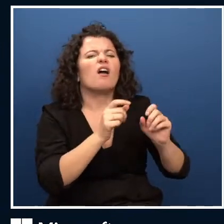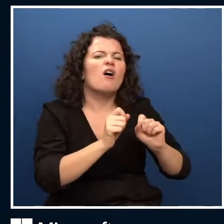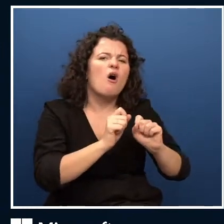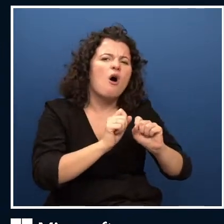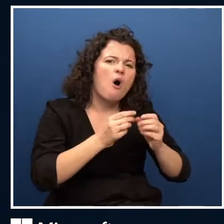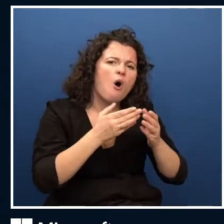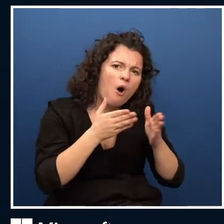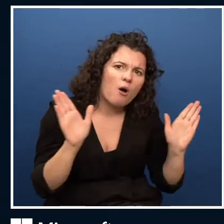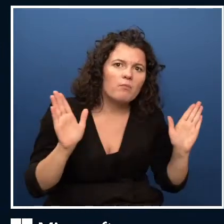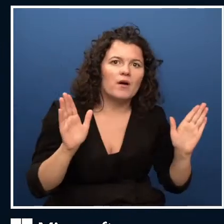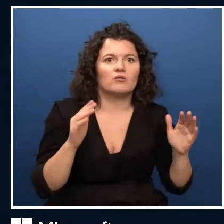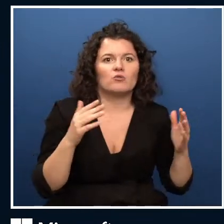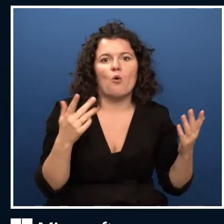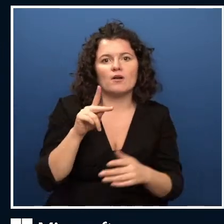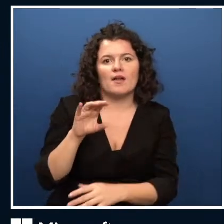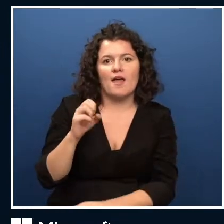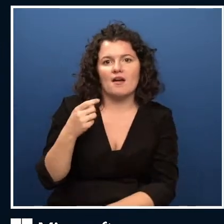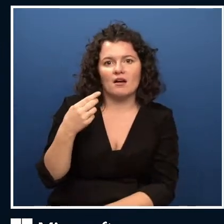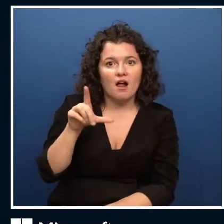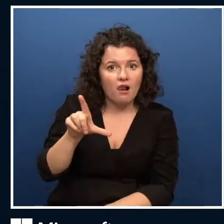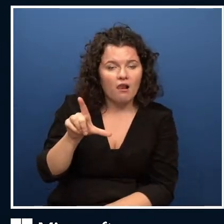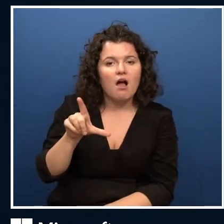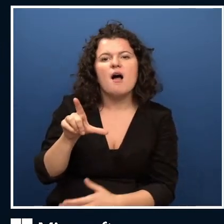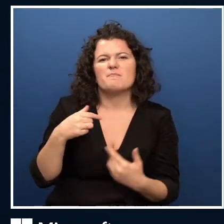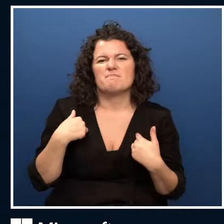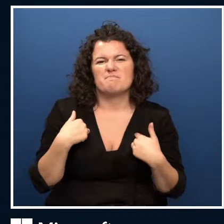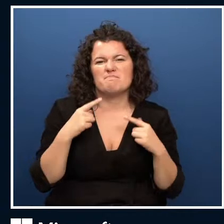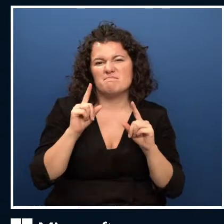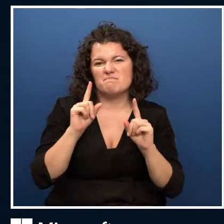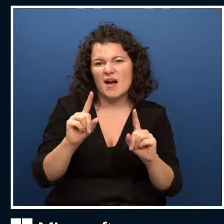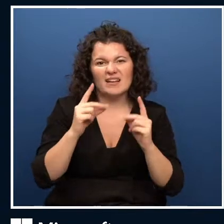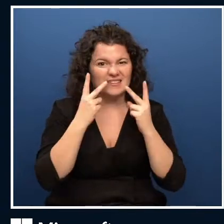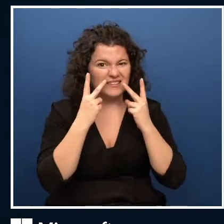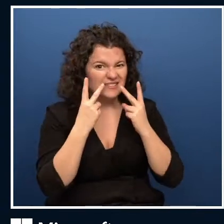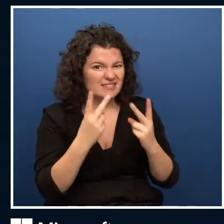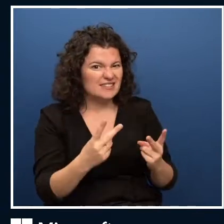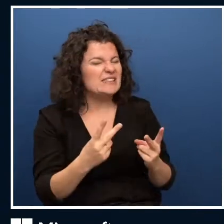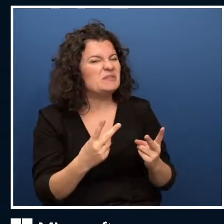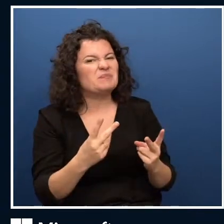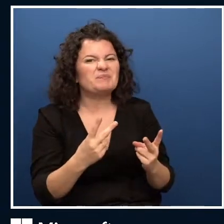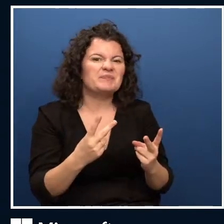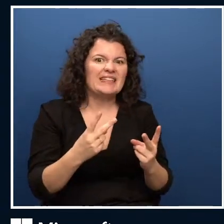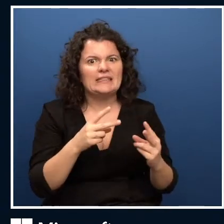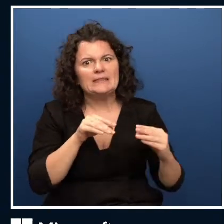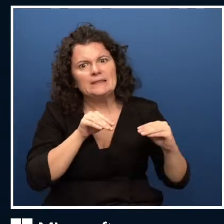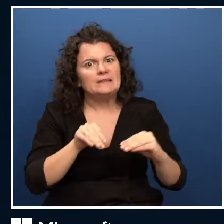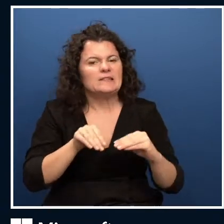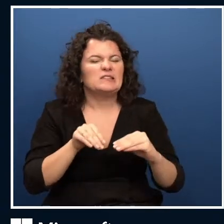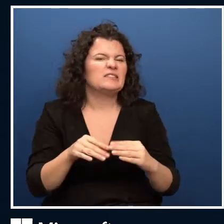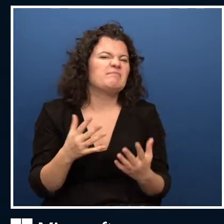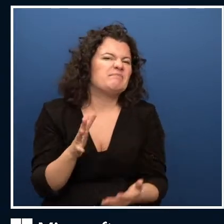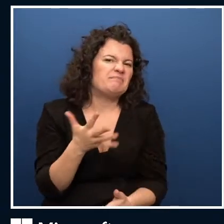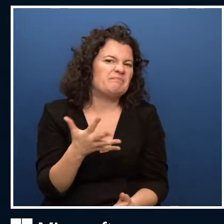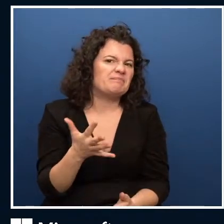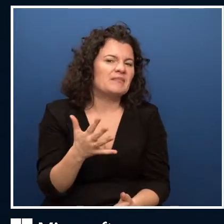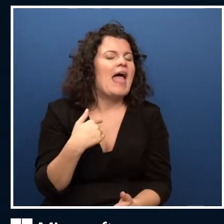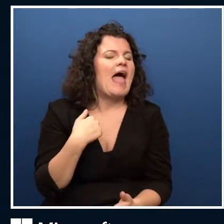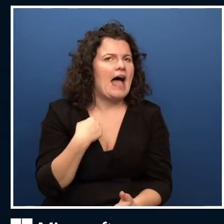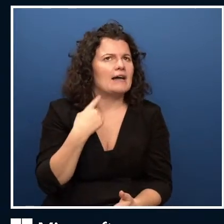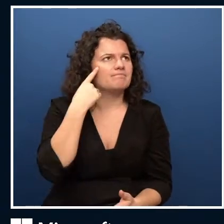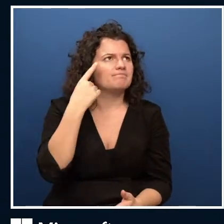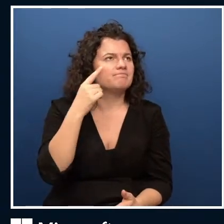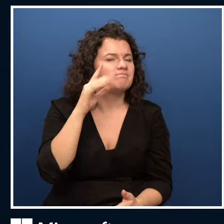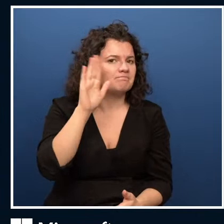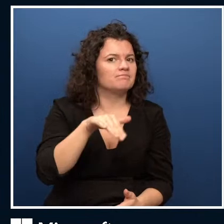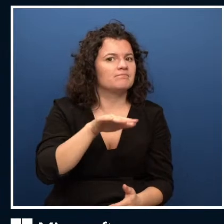but I was not really satisfied with the results that I got. So I decided to make my own dataset with the